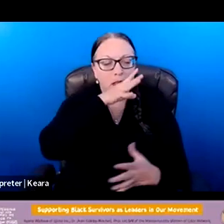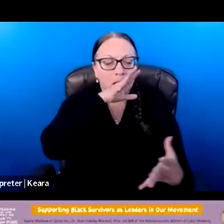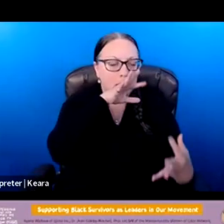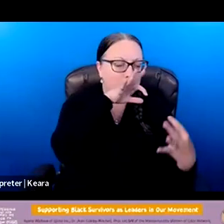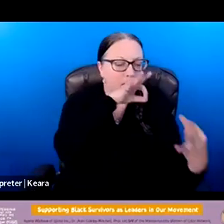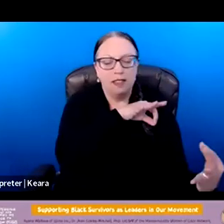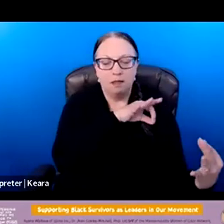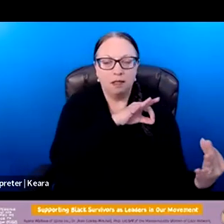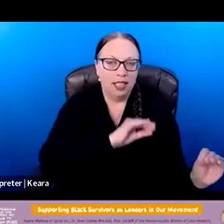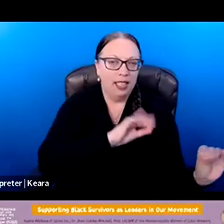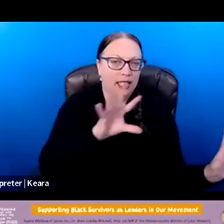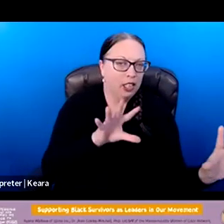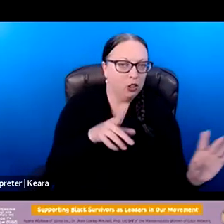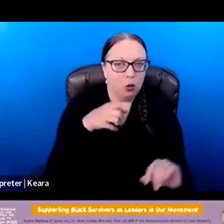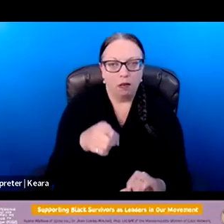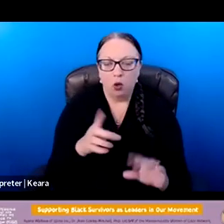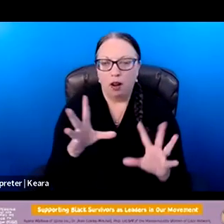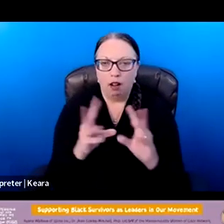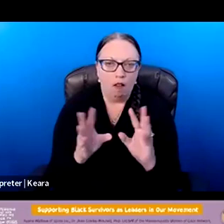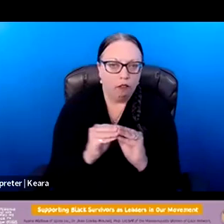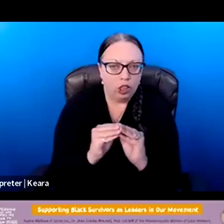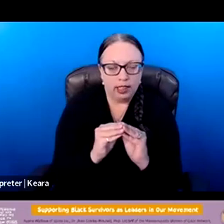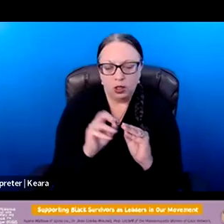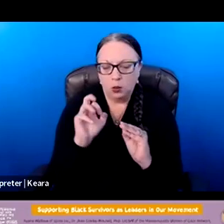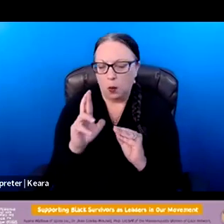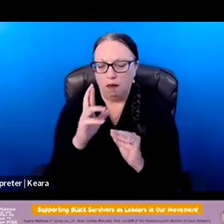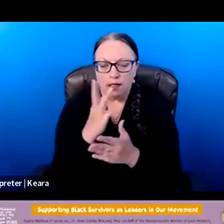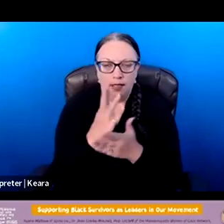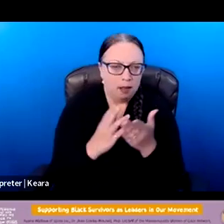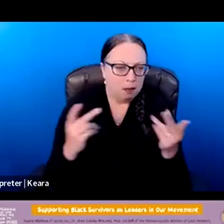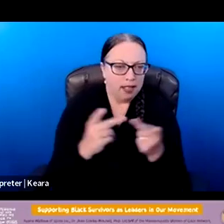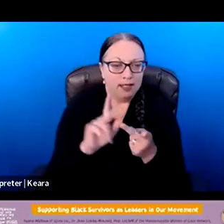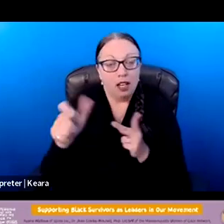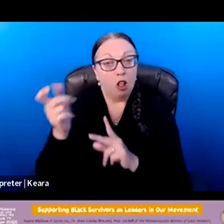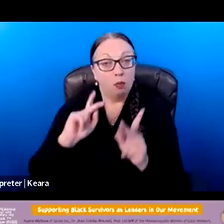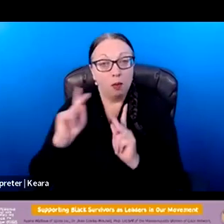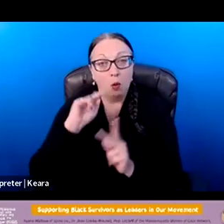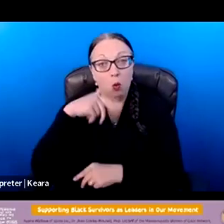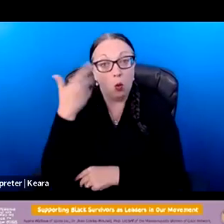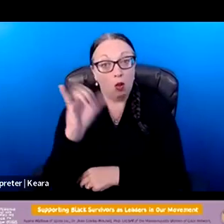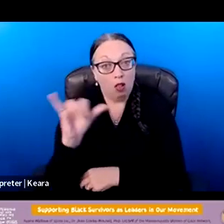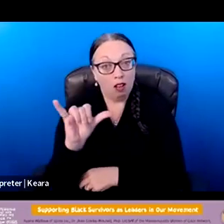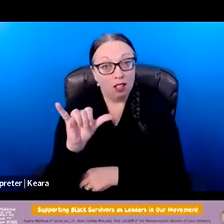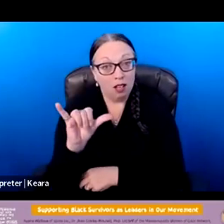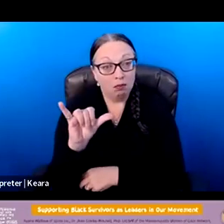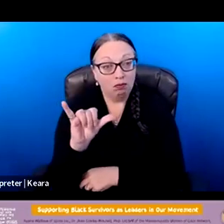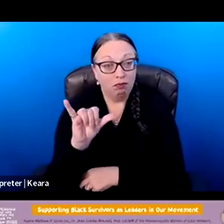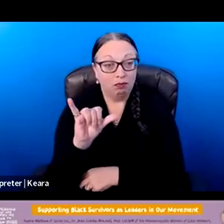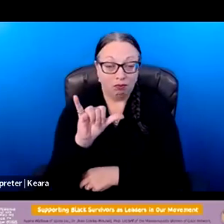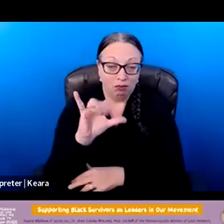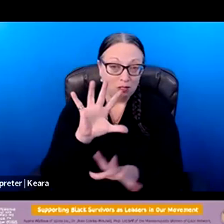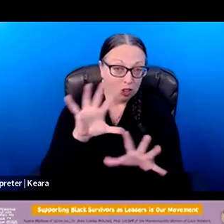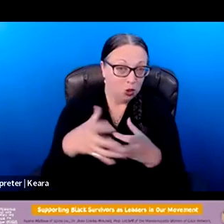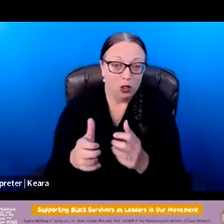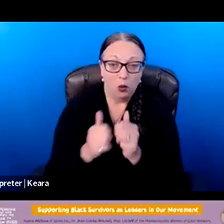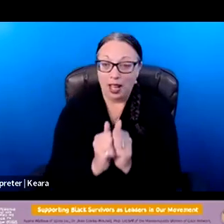So when you're at a conference or you're someplace and you can have others that look like you, join together, figure a way how to introduce yourself and talk to each